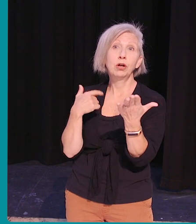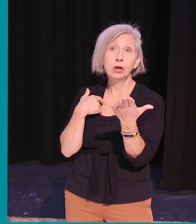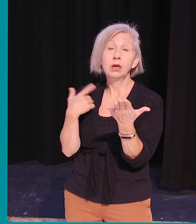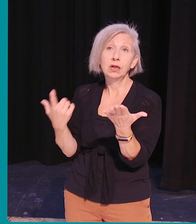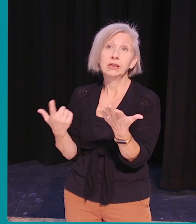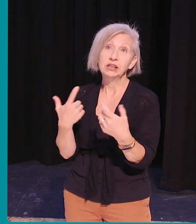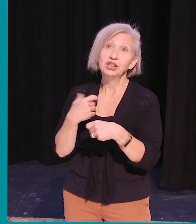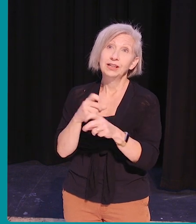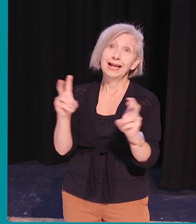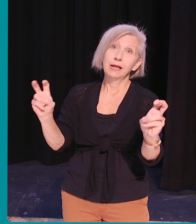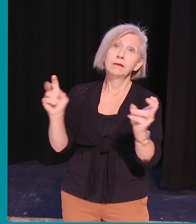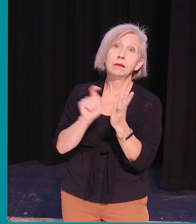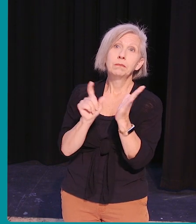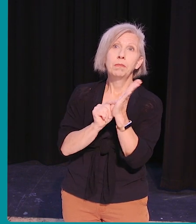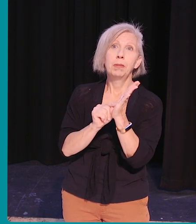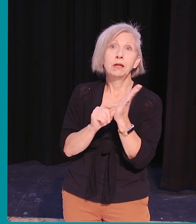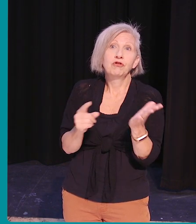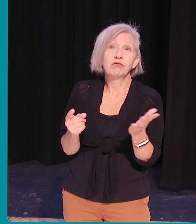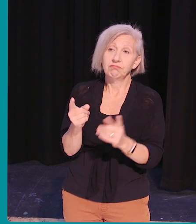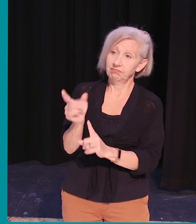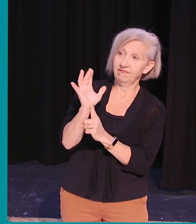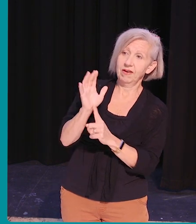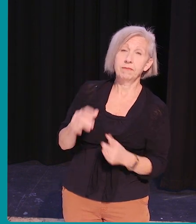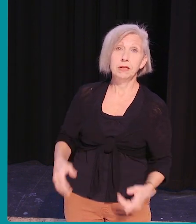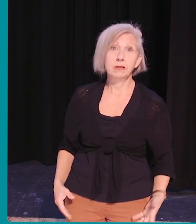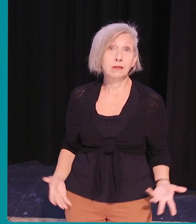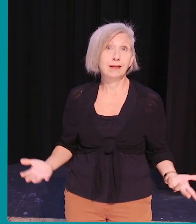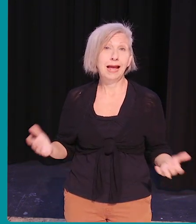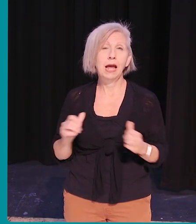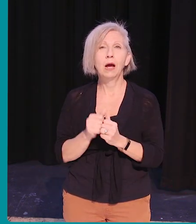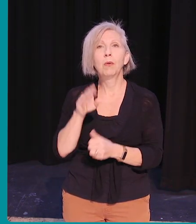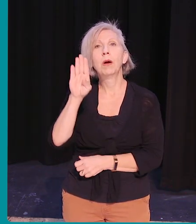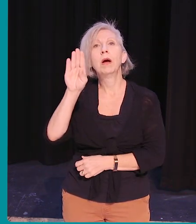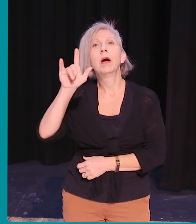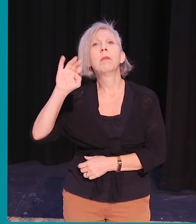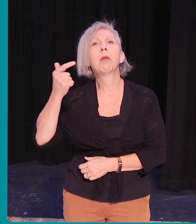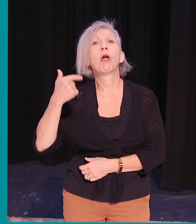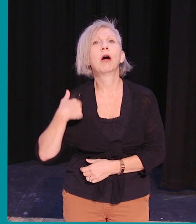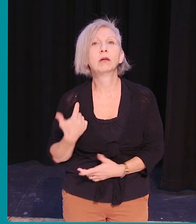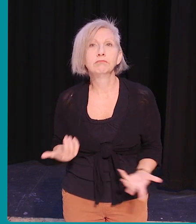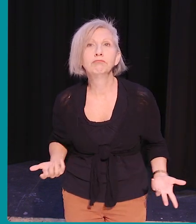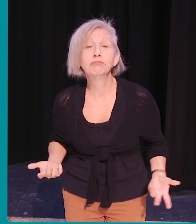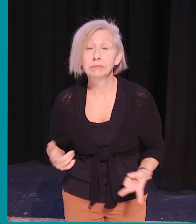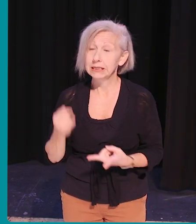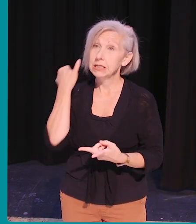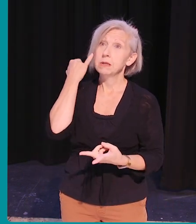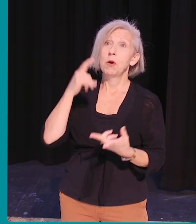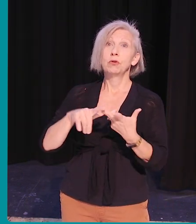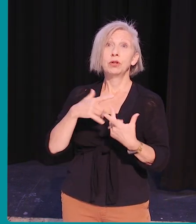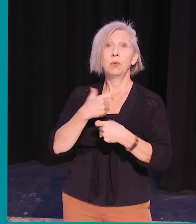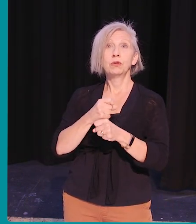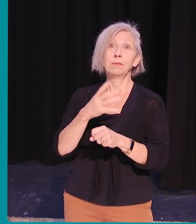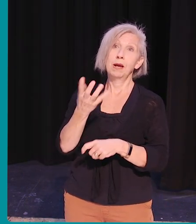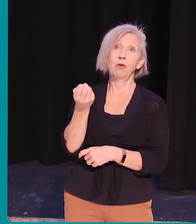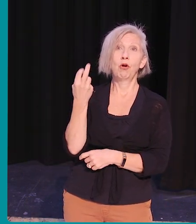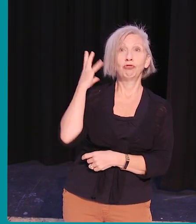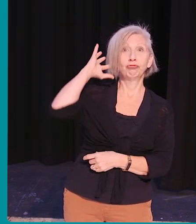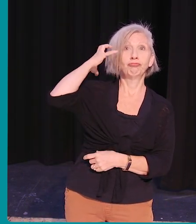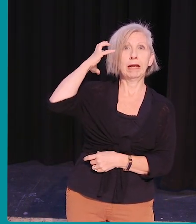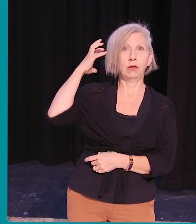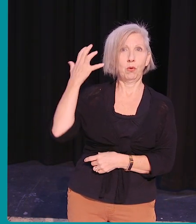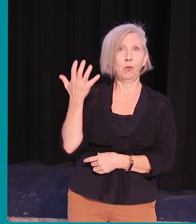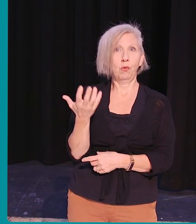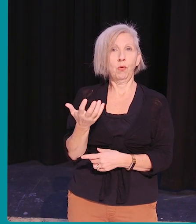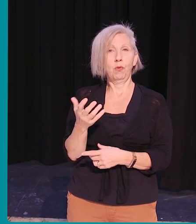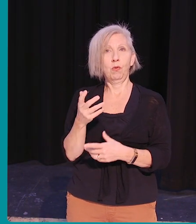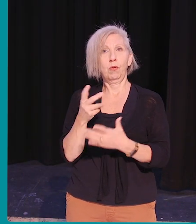blog, right? If she wants a radio station today, she can be up in 3 minutes. It's called a podcast. And if she wants her own